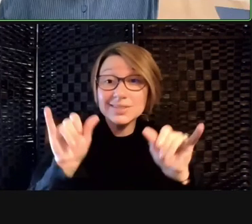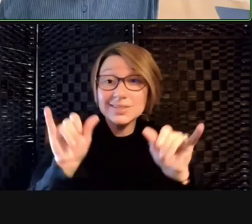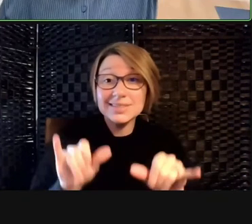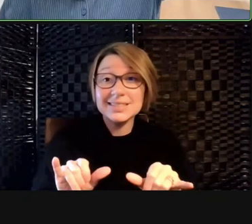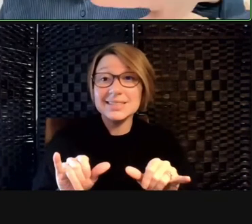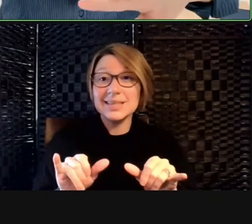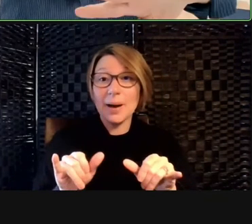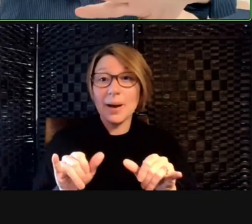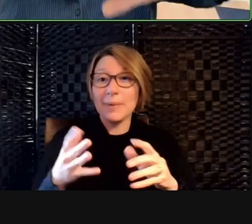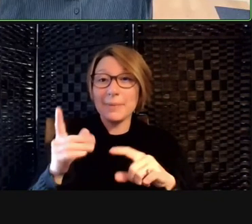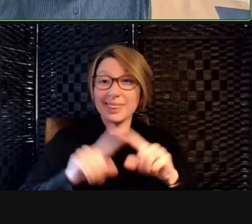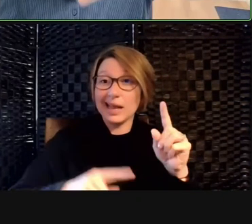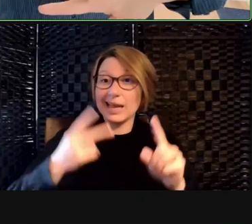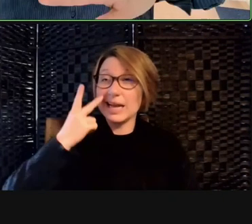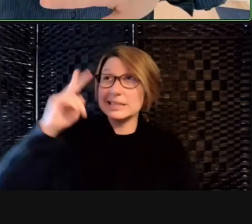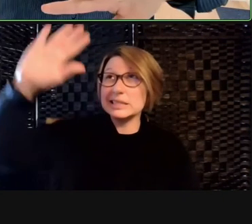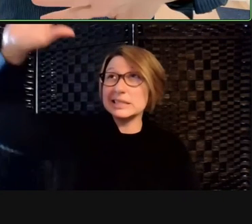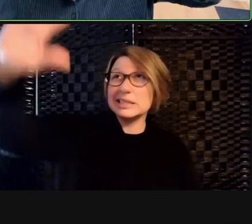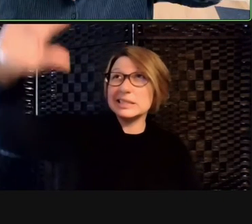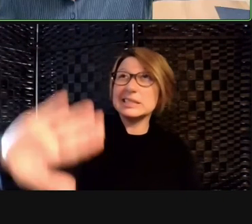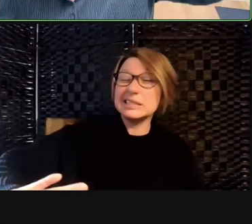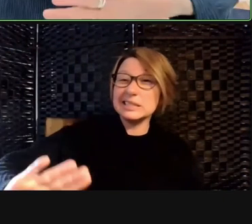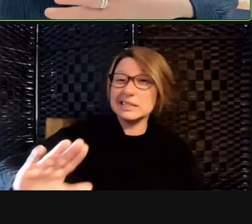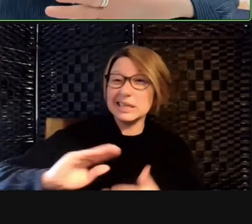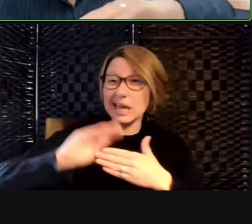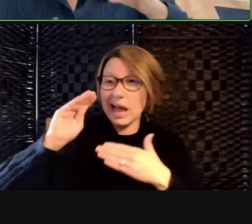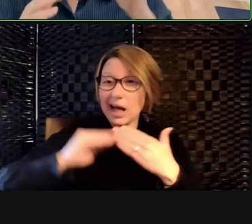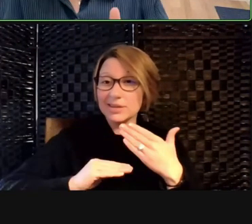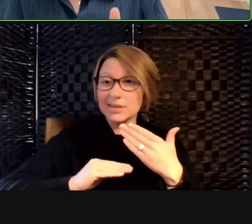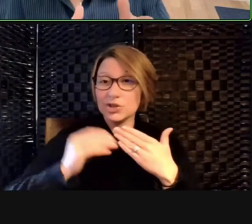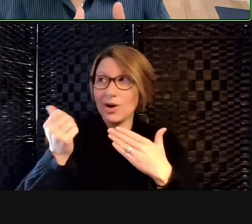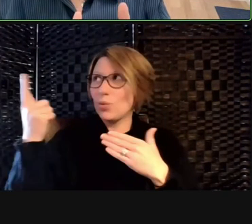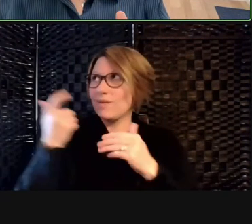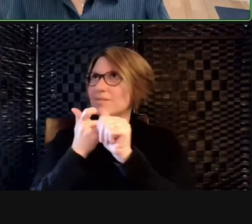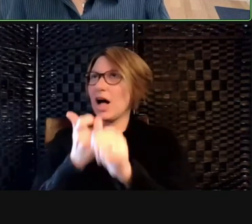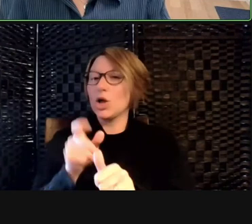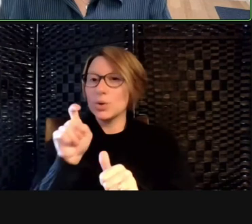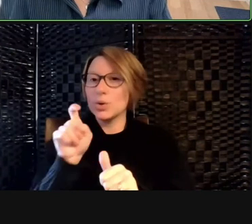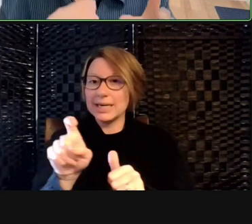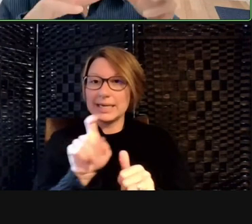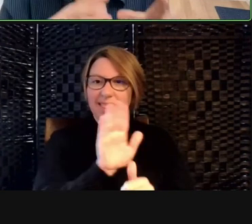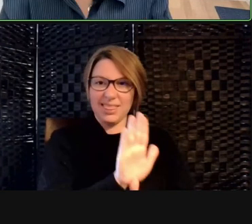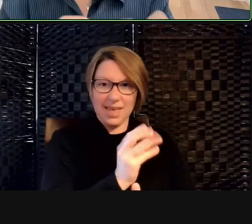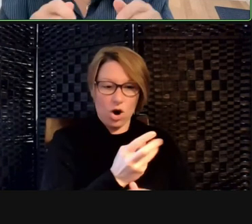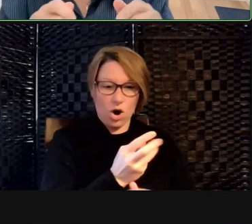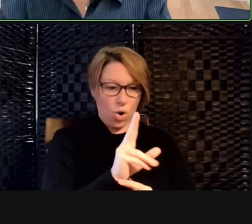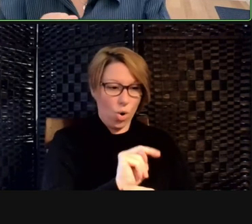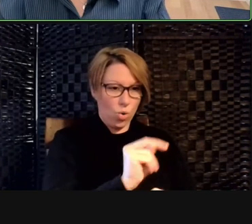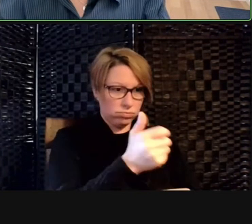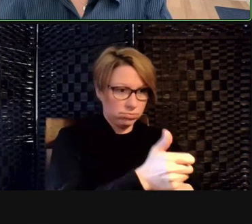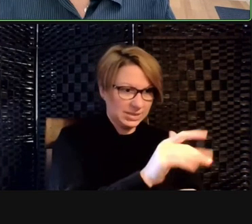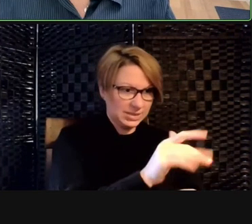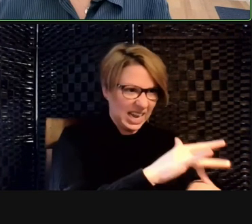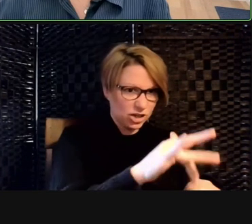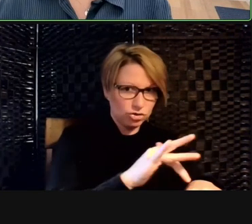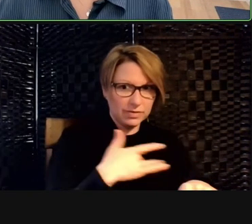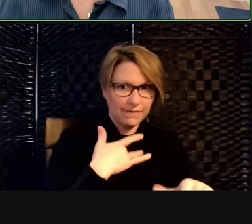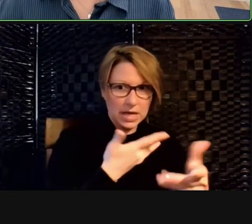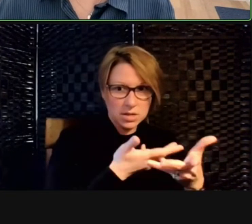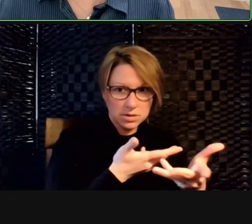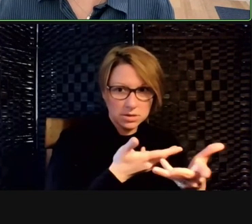They can't see that calendar that's up on the board that everyone else is following. They need their own individual one that they can touch and feel and interact